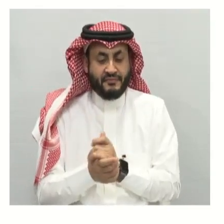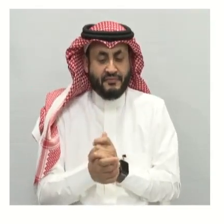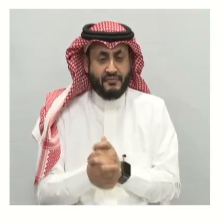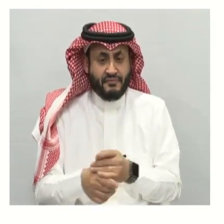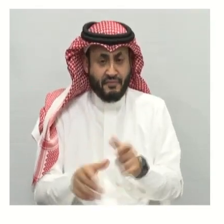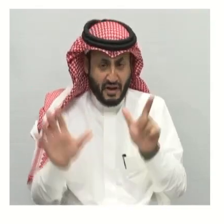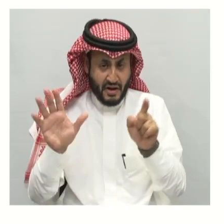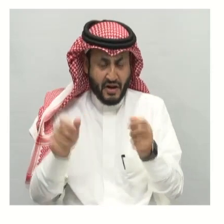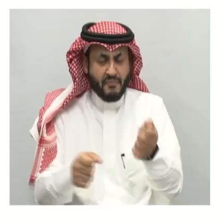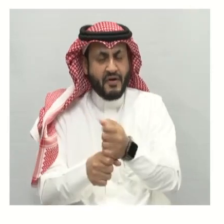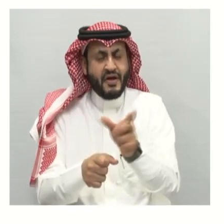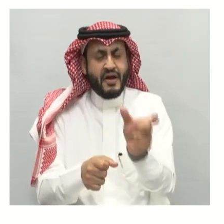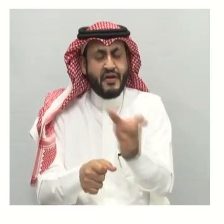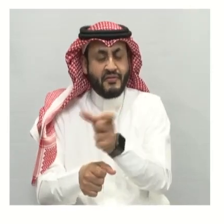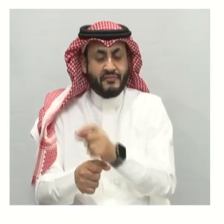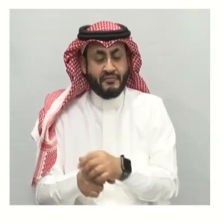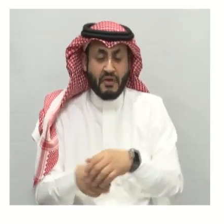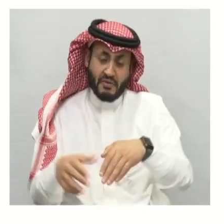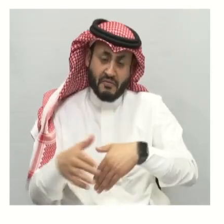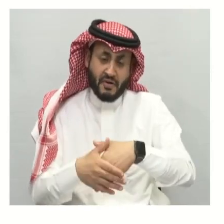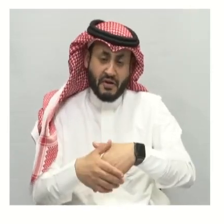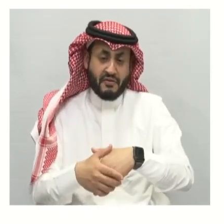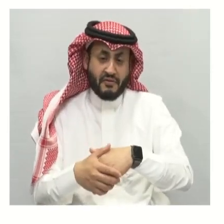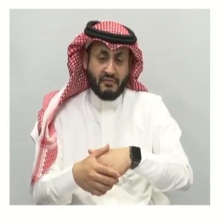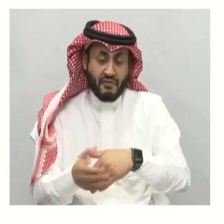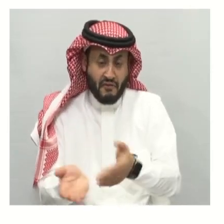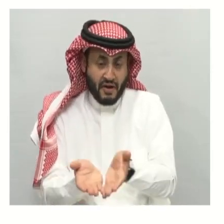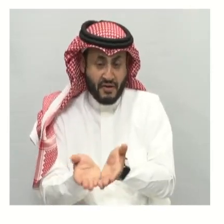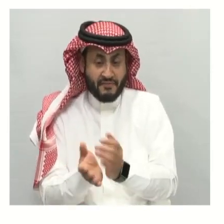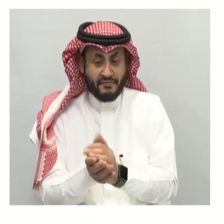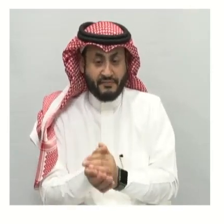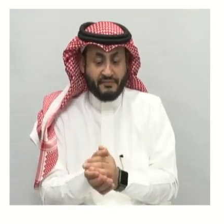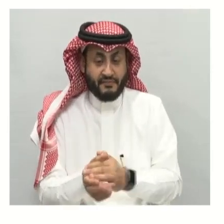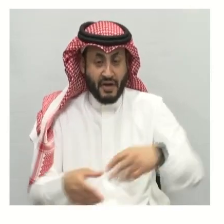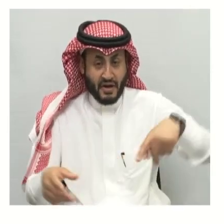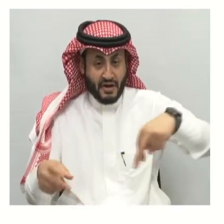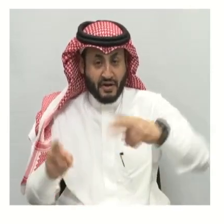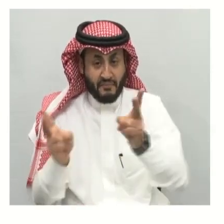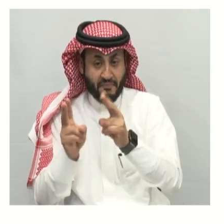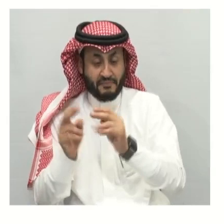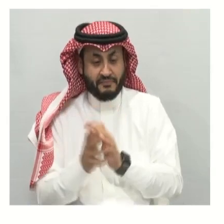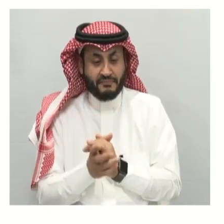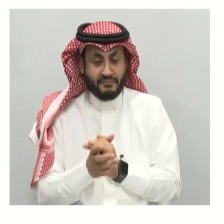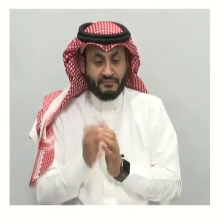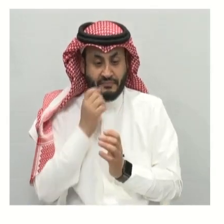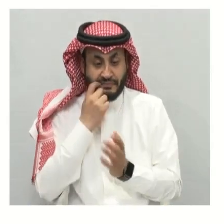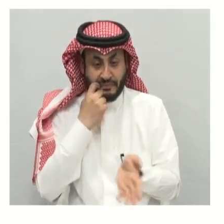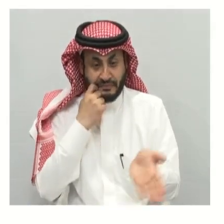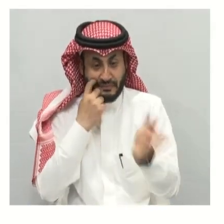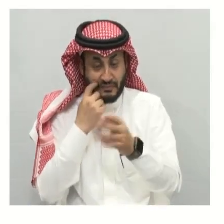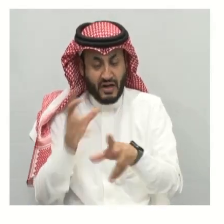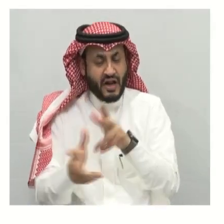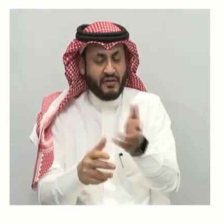the week, right? Playing, going to classes, visiting. Now back to what we